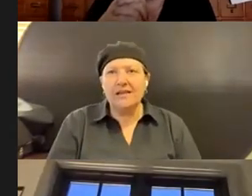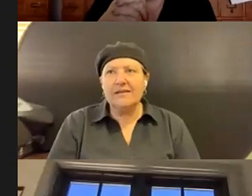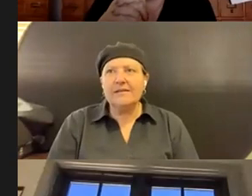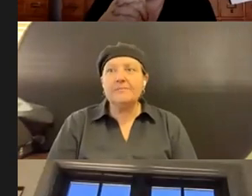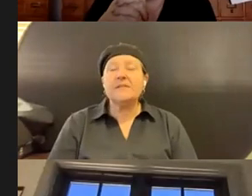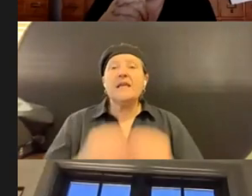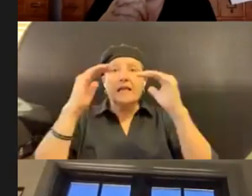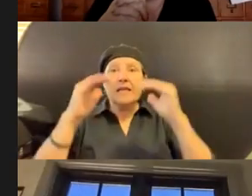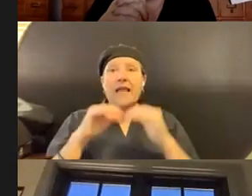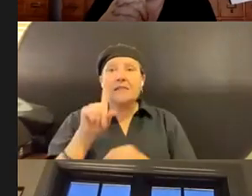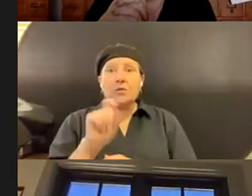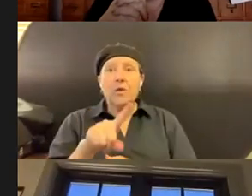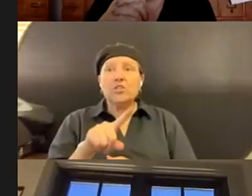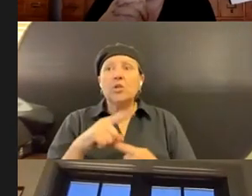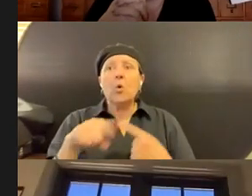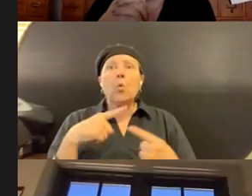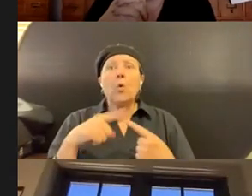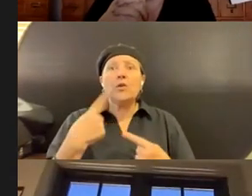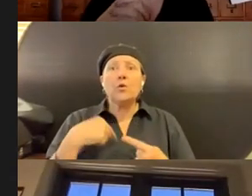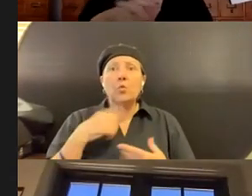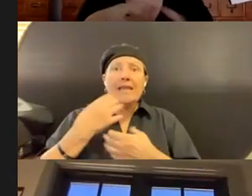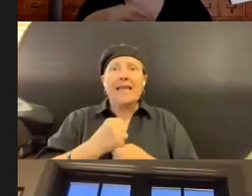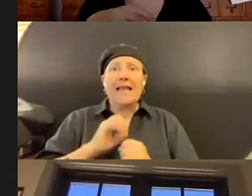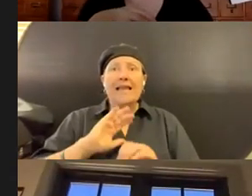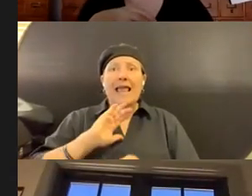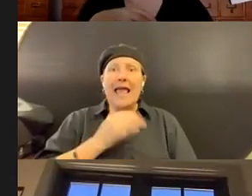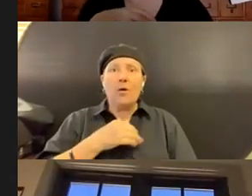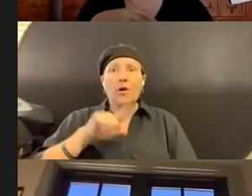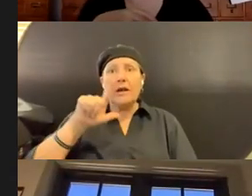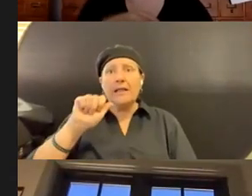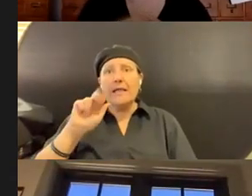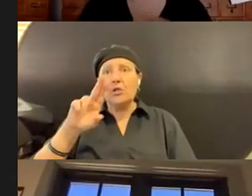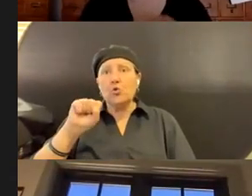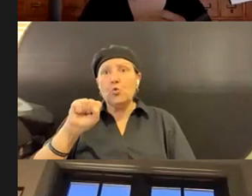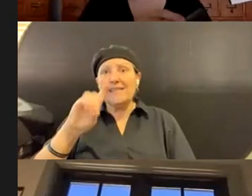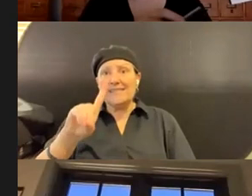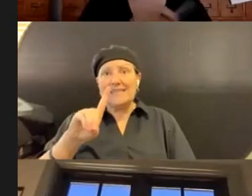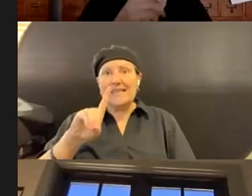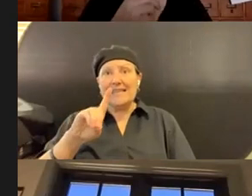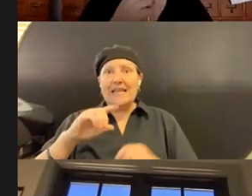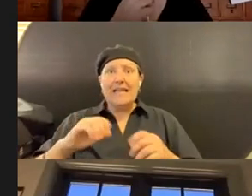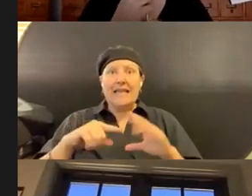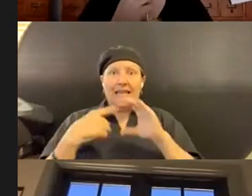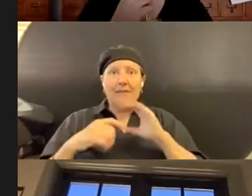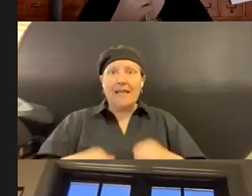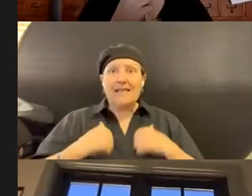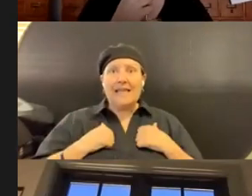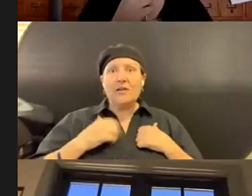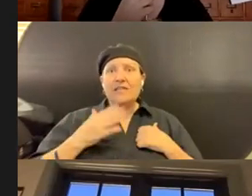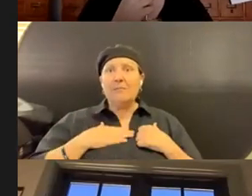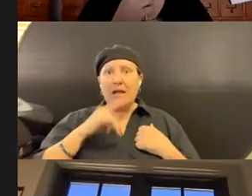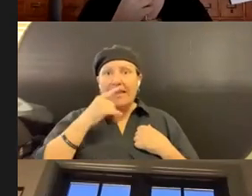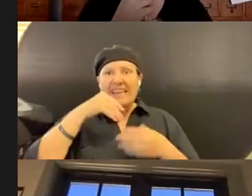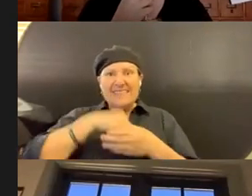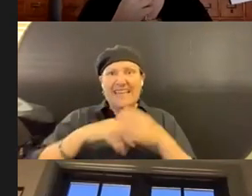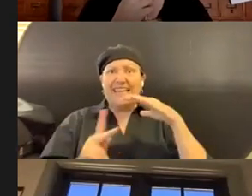When do we get our LUSD email addresses? My kid is in kindergarten. Okay. So for, oh, go ahead. Go